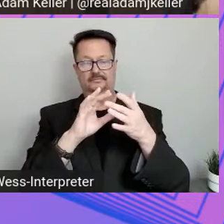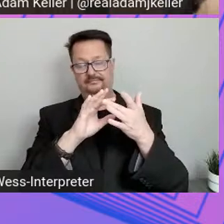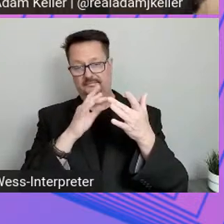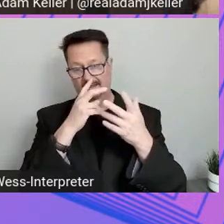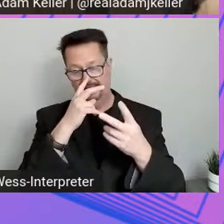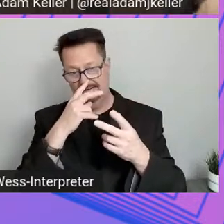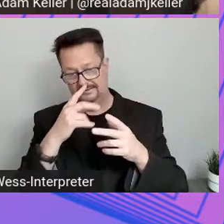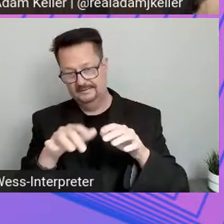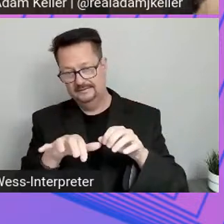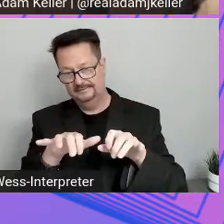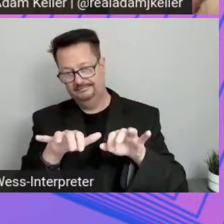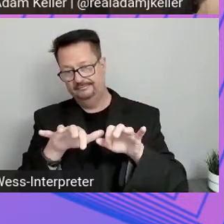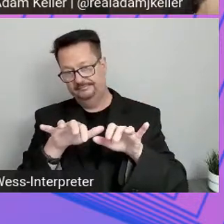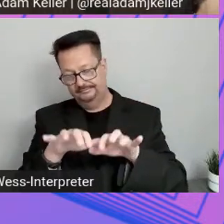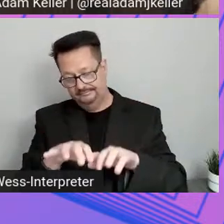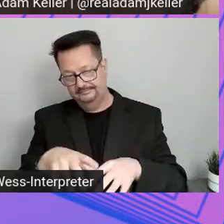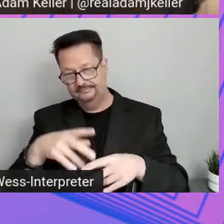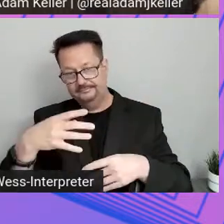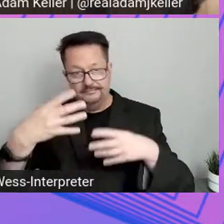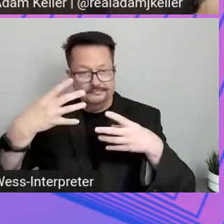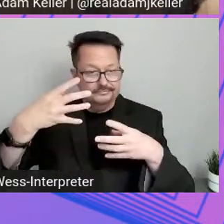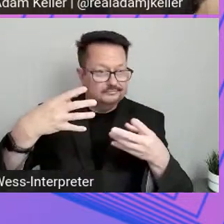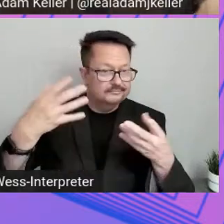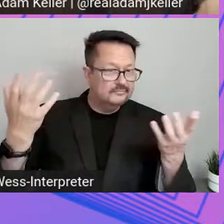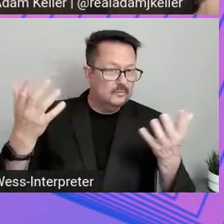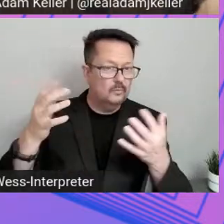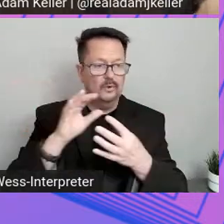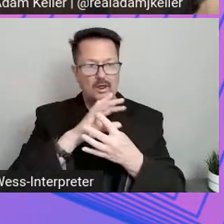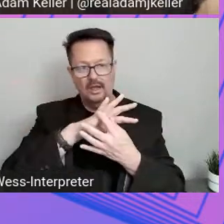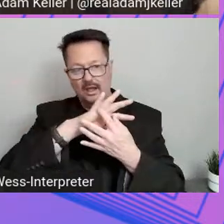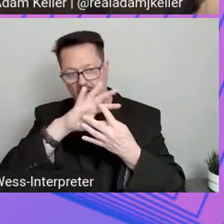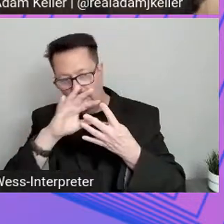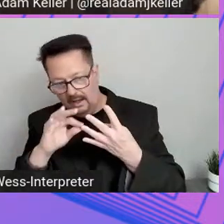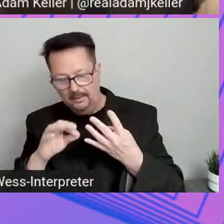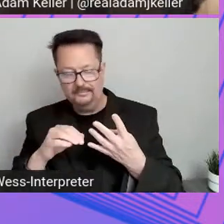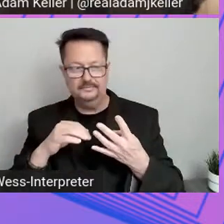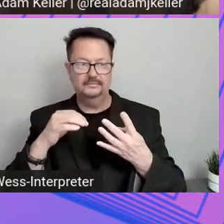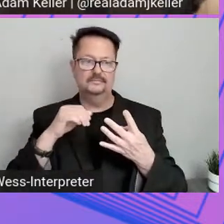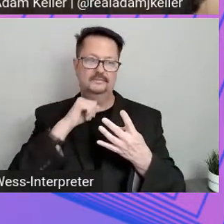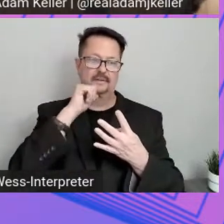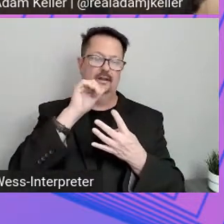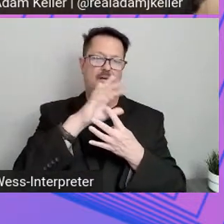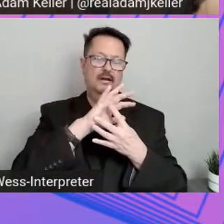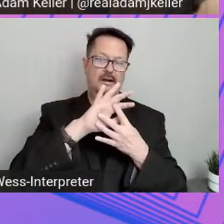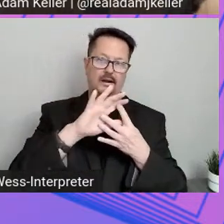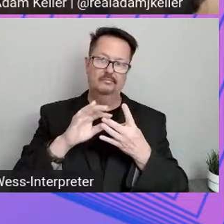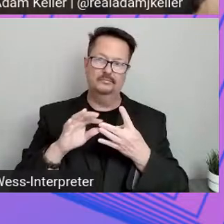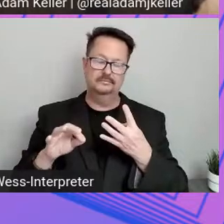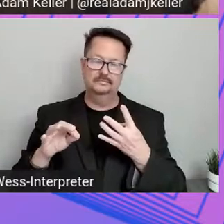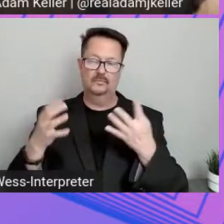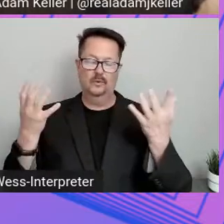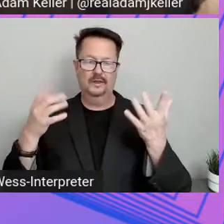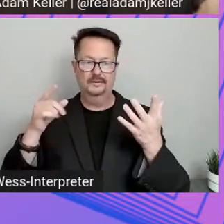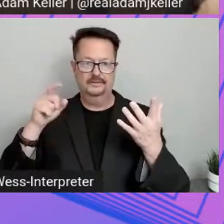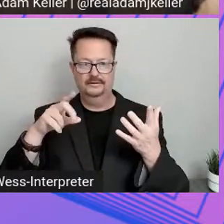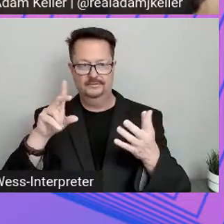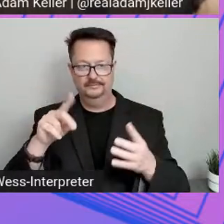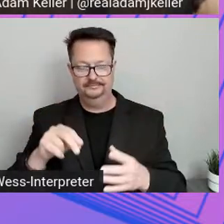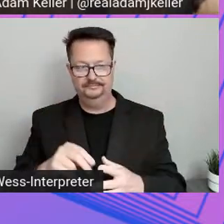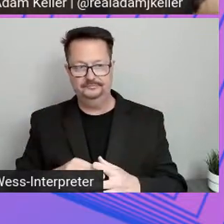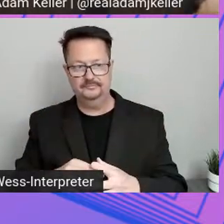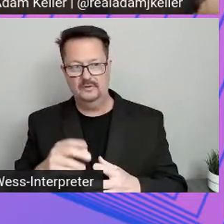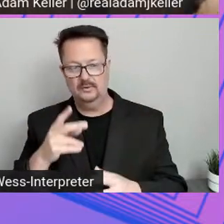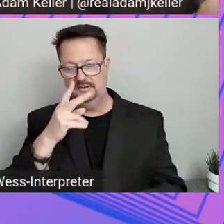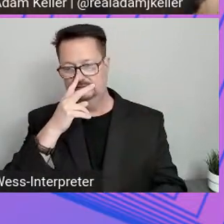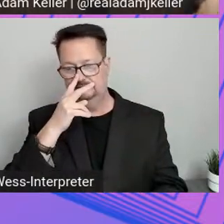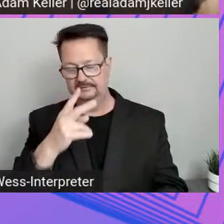editor what resources are optional, what's not optional, and what I need to do. So as you can see,